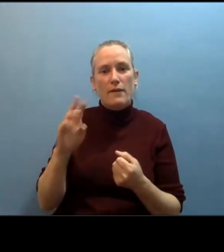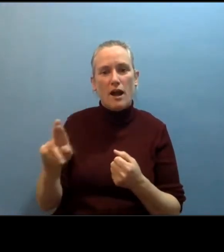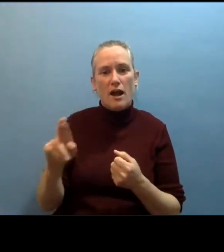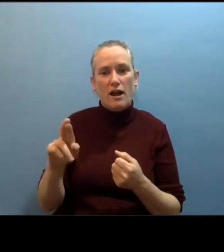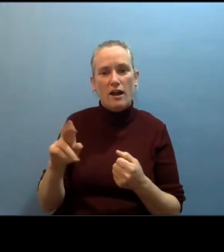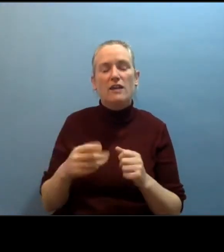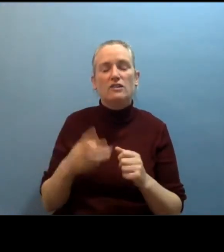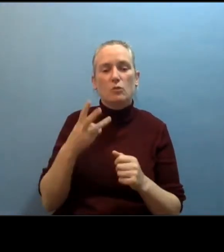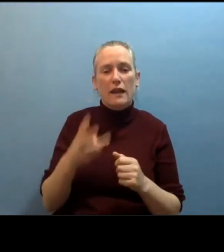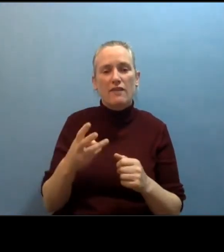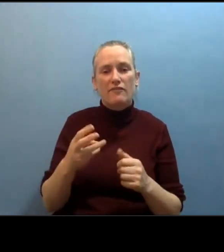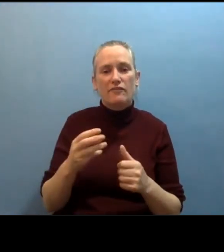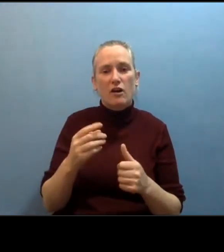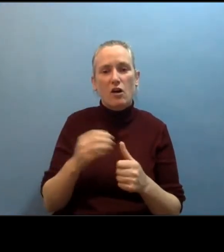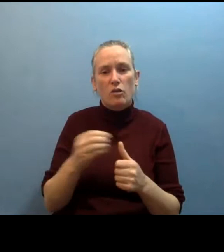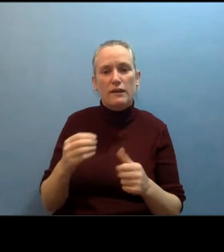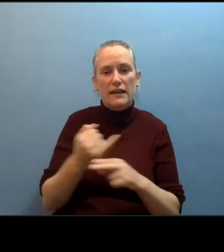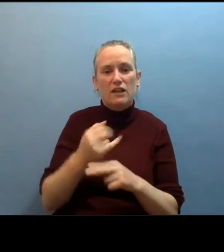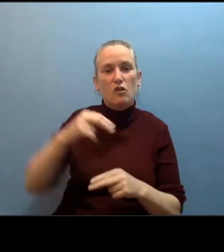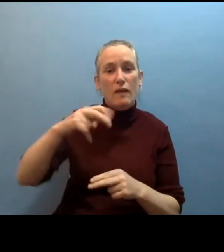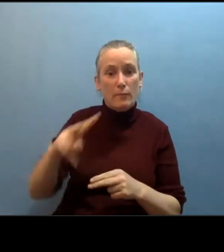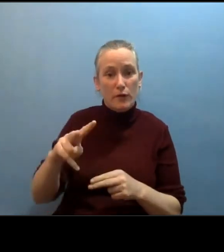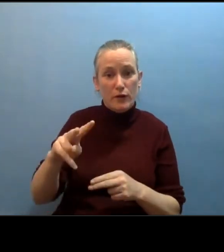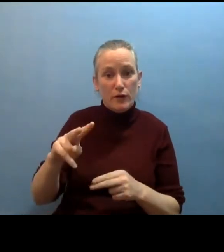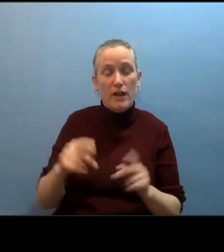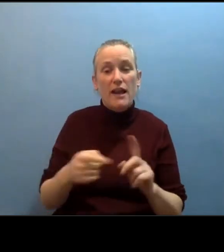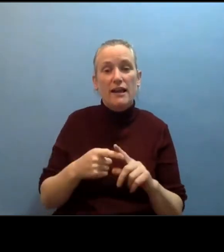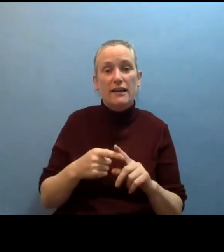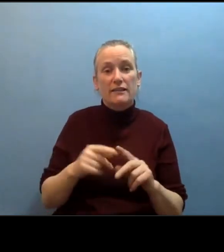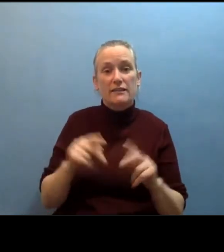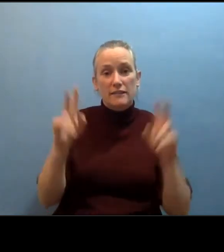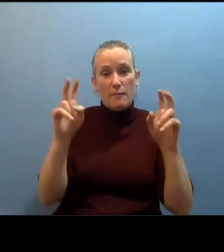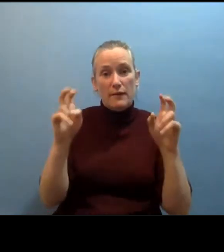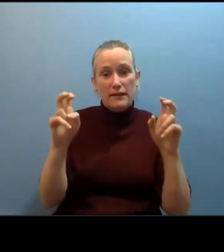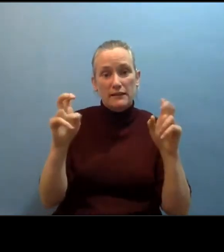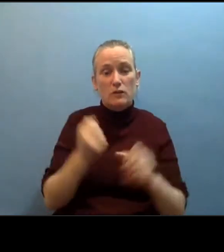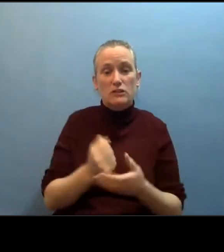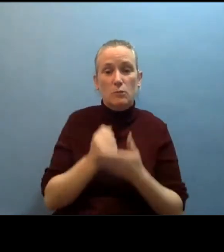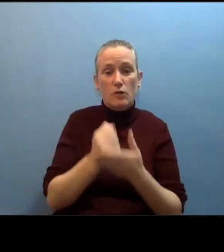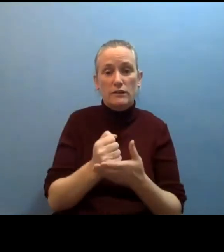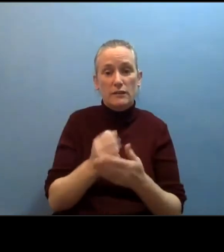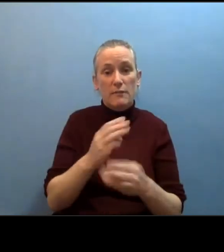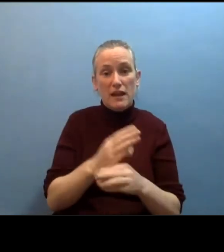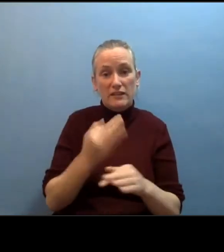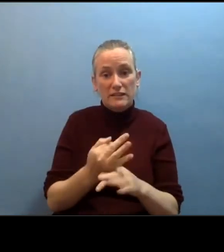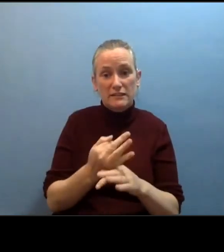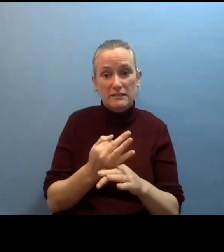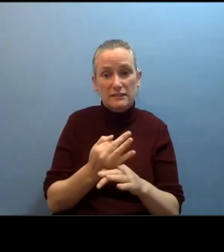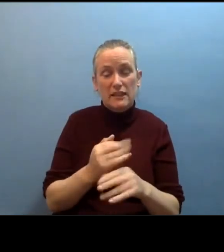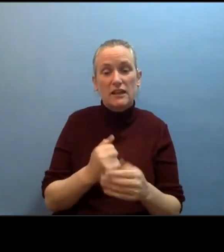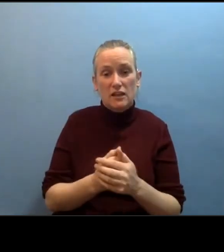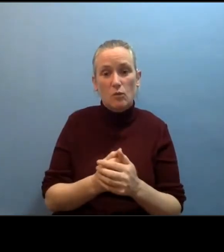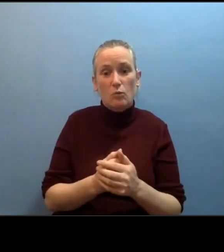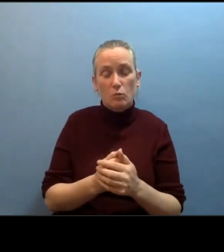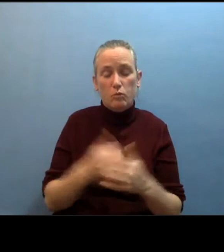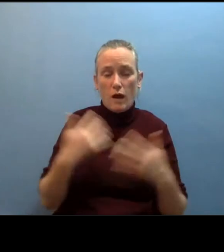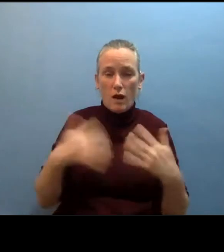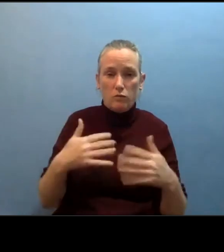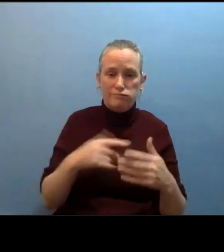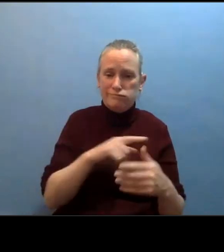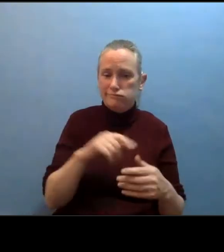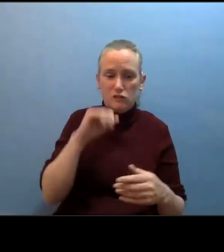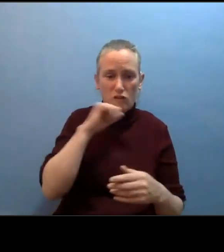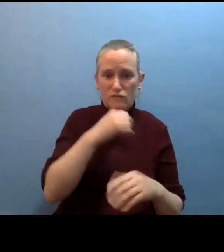have a webinar in November, and the theme will be around support for parents. We recognize you're doing a really tough job,